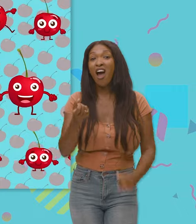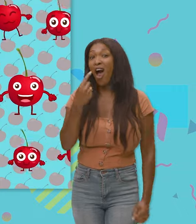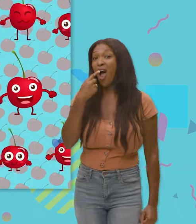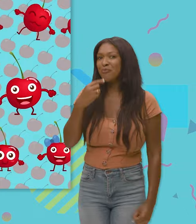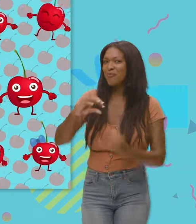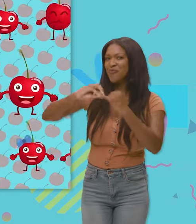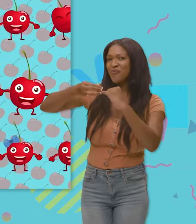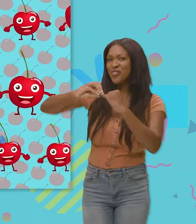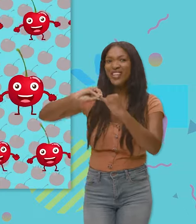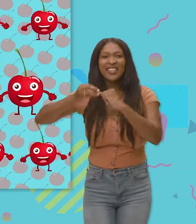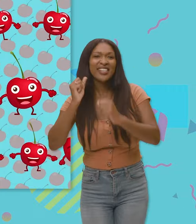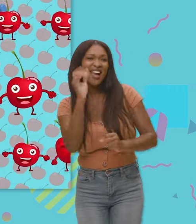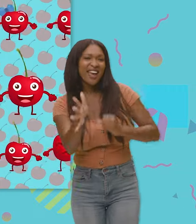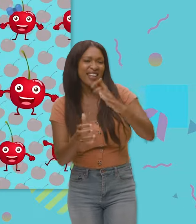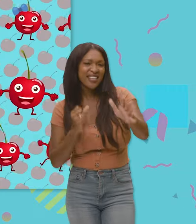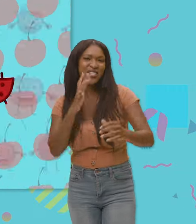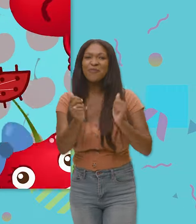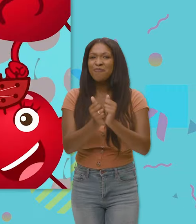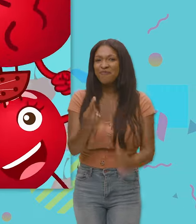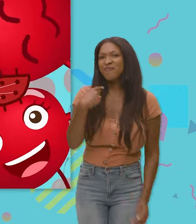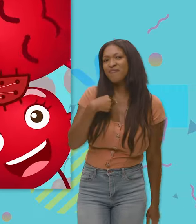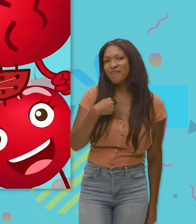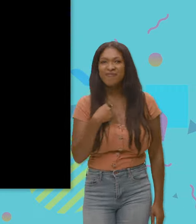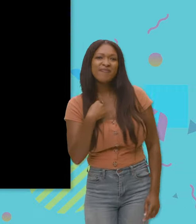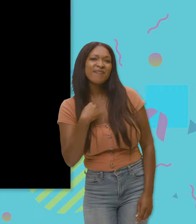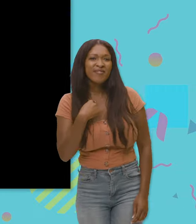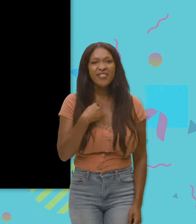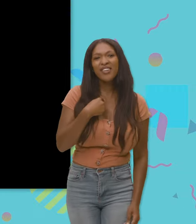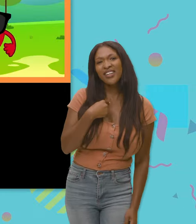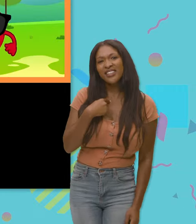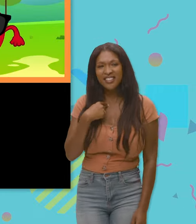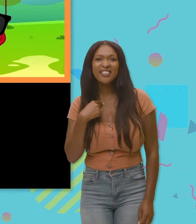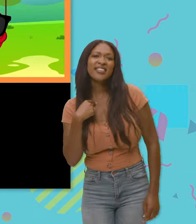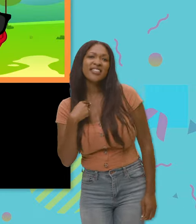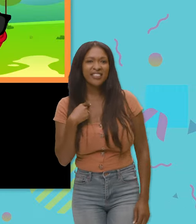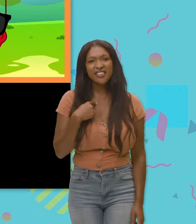cherry, cherry, cherry song, sing along.